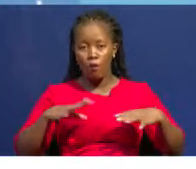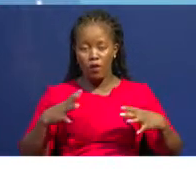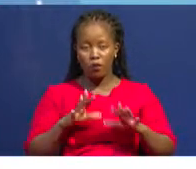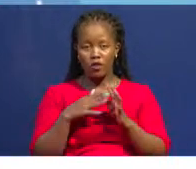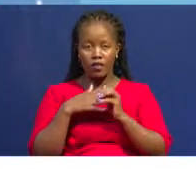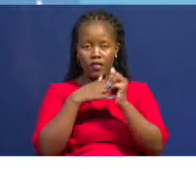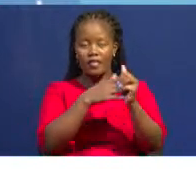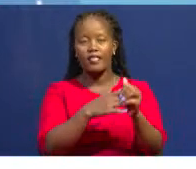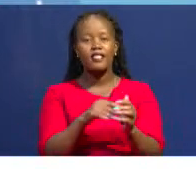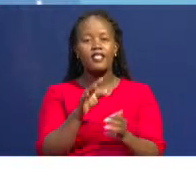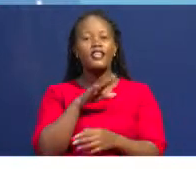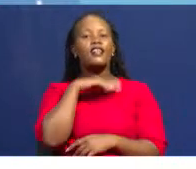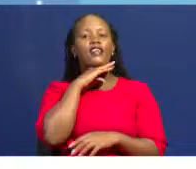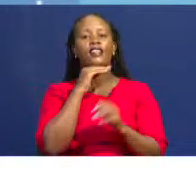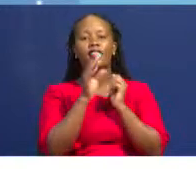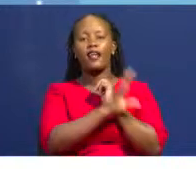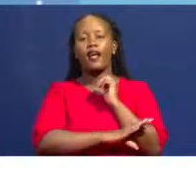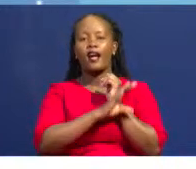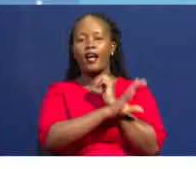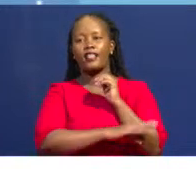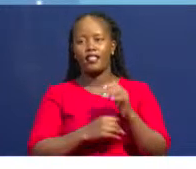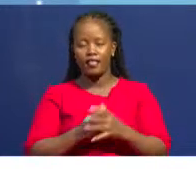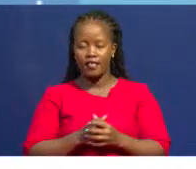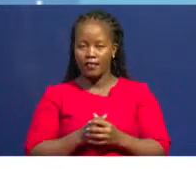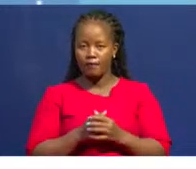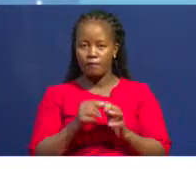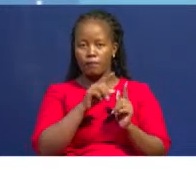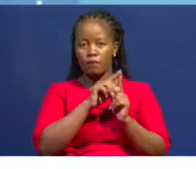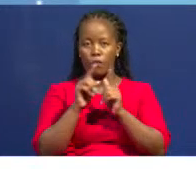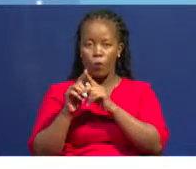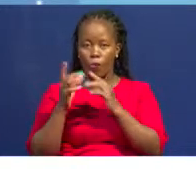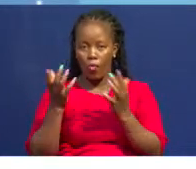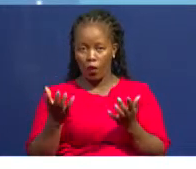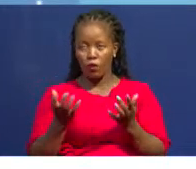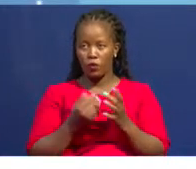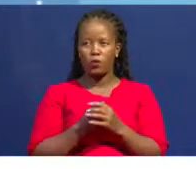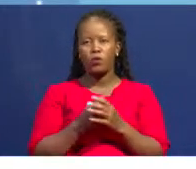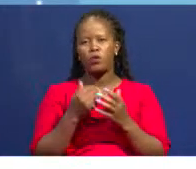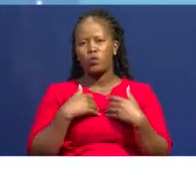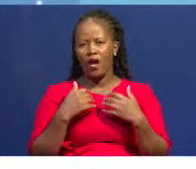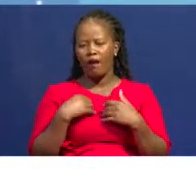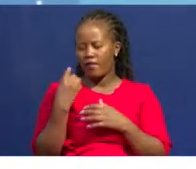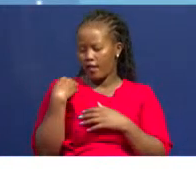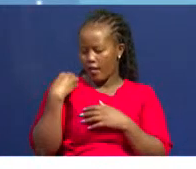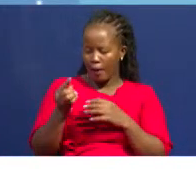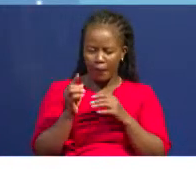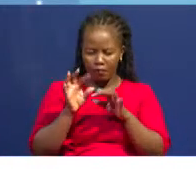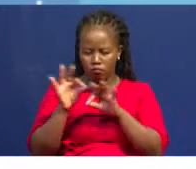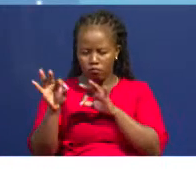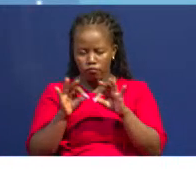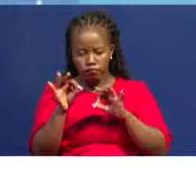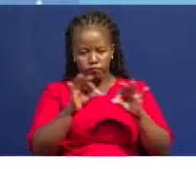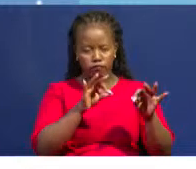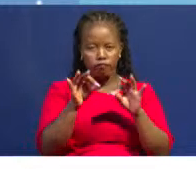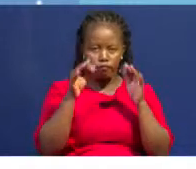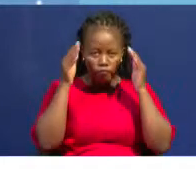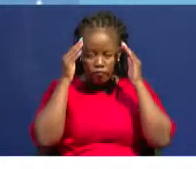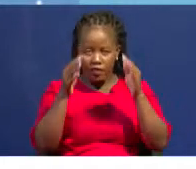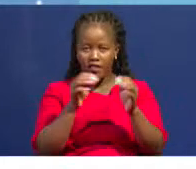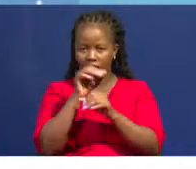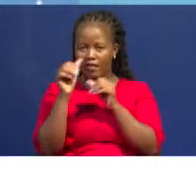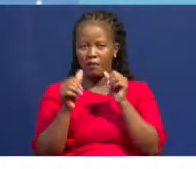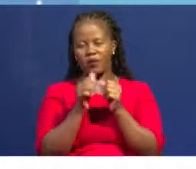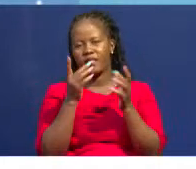leading in the country as a cause of death. And to put that worrying statistics into perspective, we'll be looking at some of